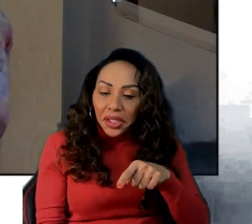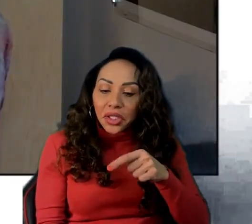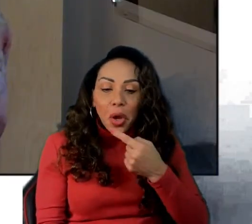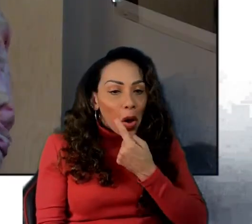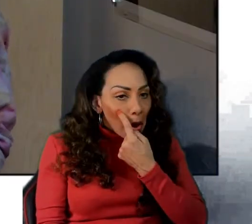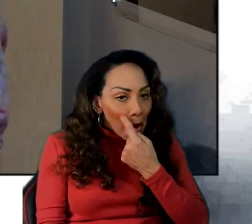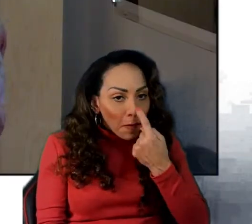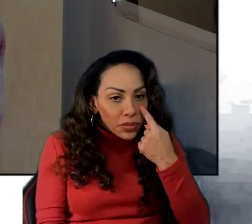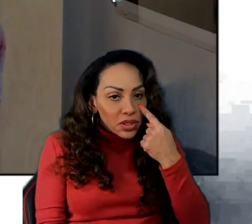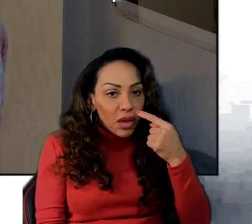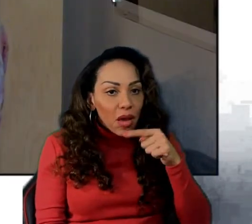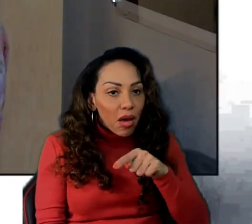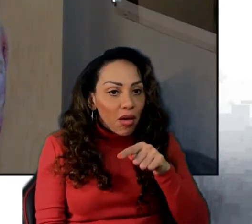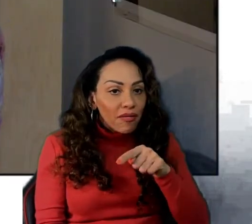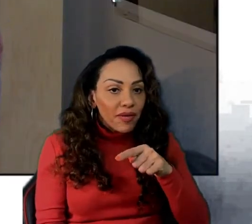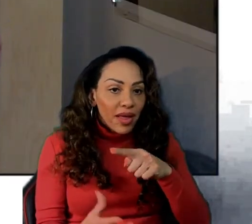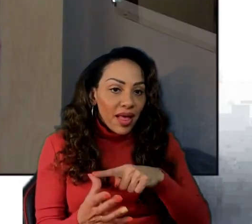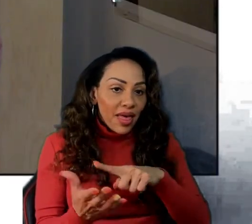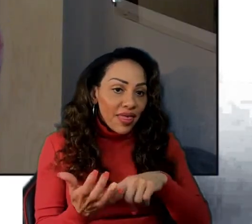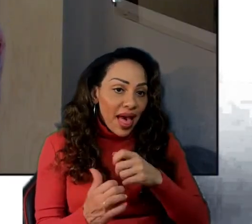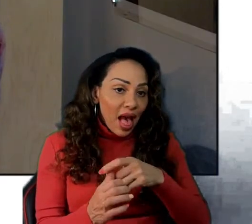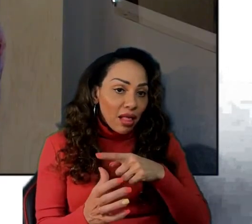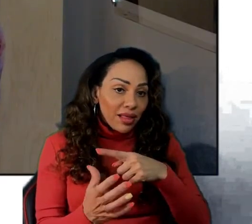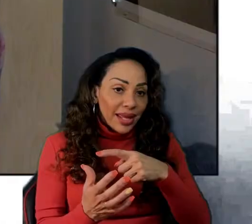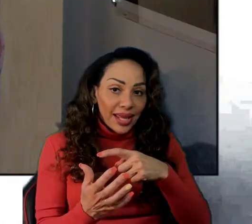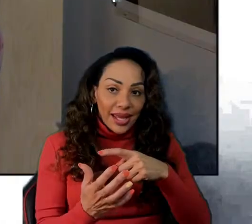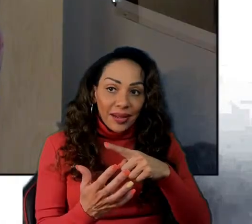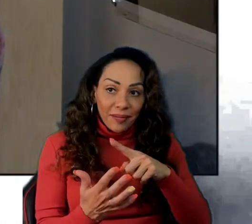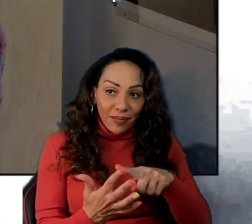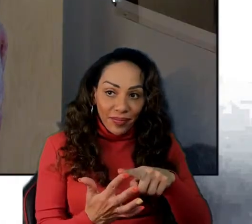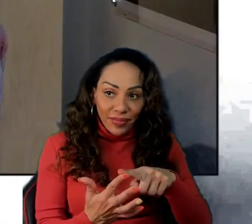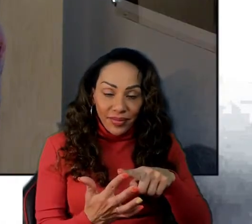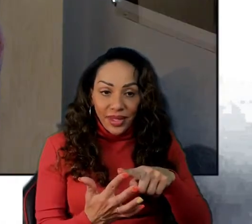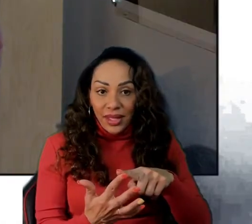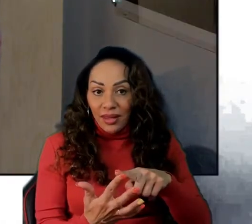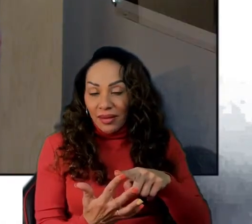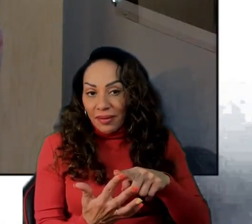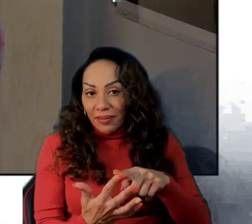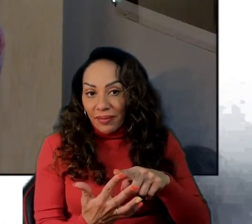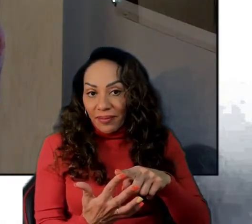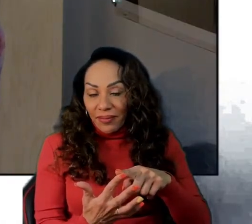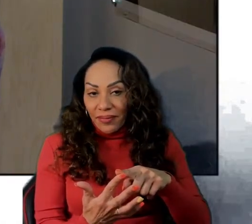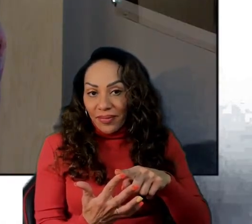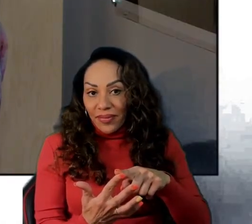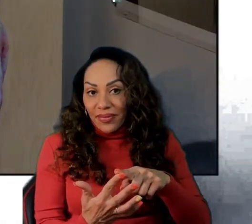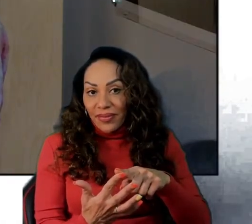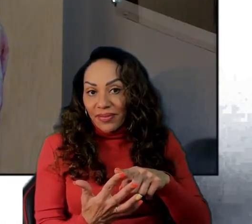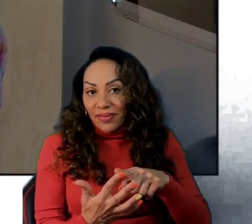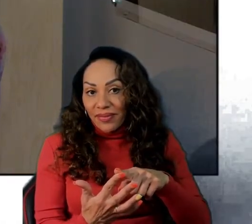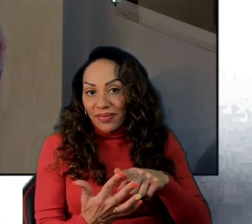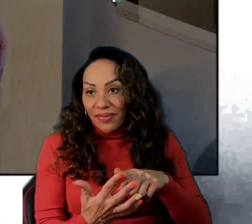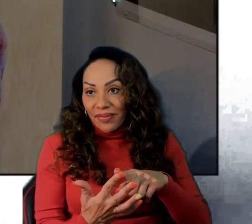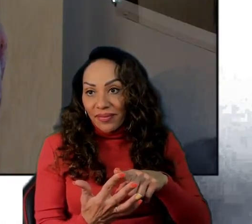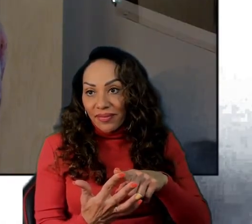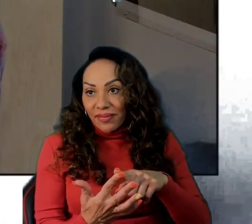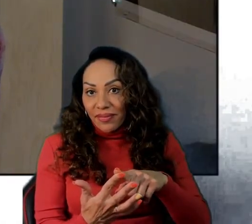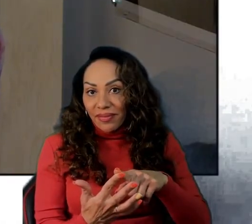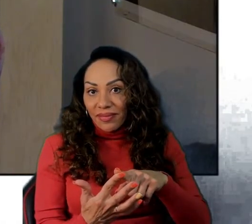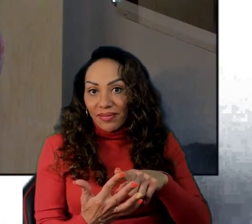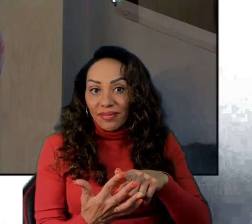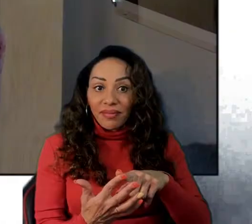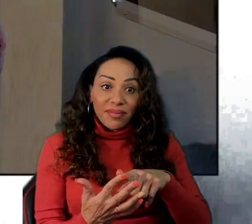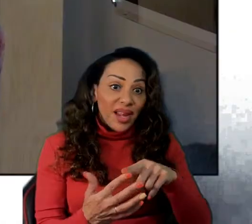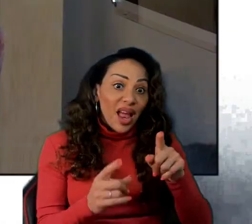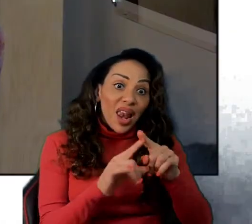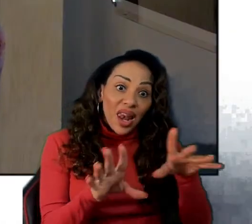to find the answers, if there are answers that can be found, of how we can work better with them. But like the farmer, if you don't look after your stock,